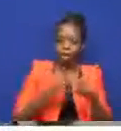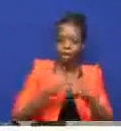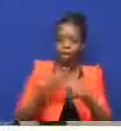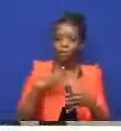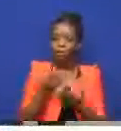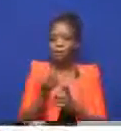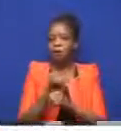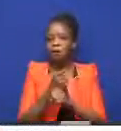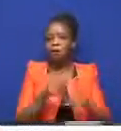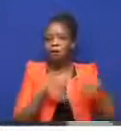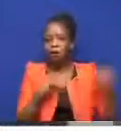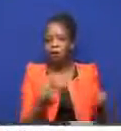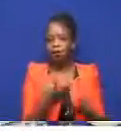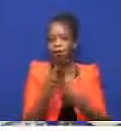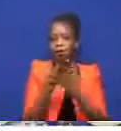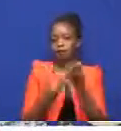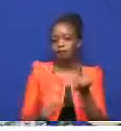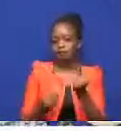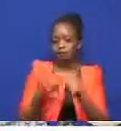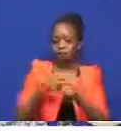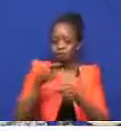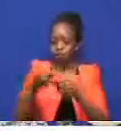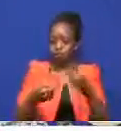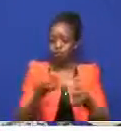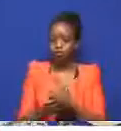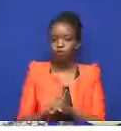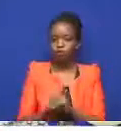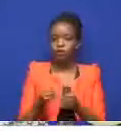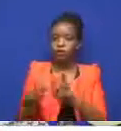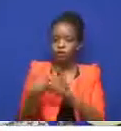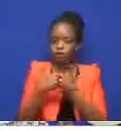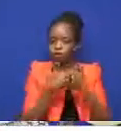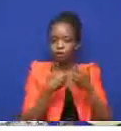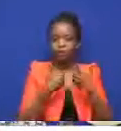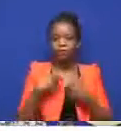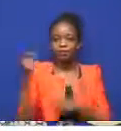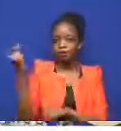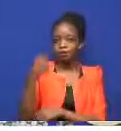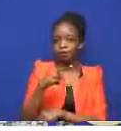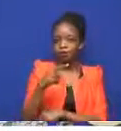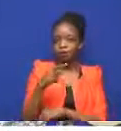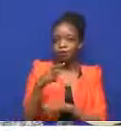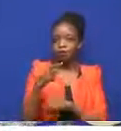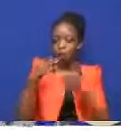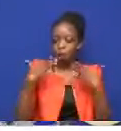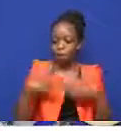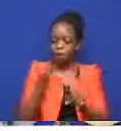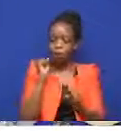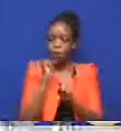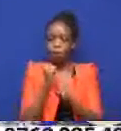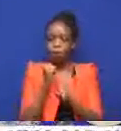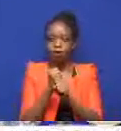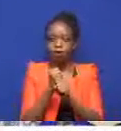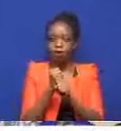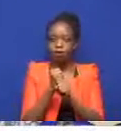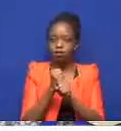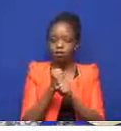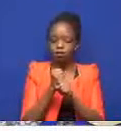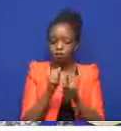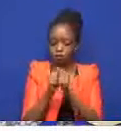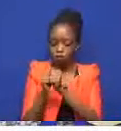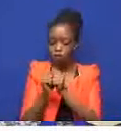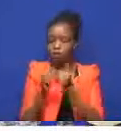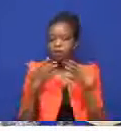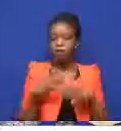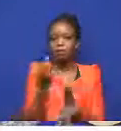in pursuing their passion. Challenges are there. You don't have enough staff or people who are aligned with your thoughts. You don't